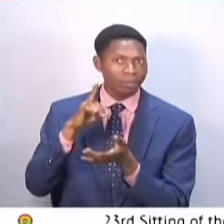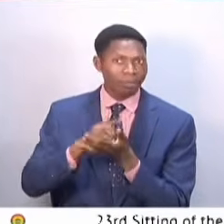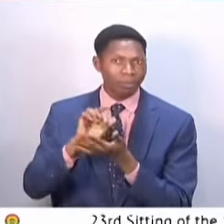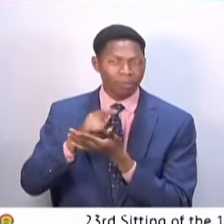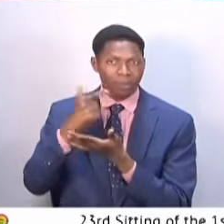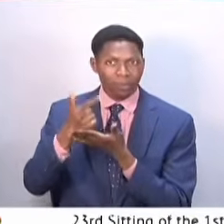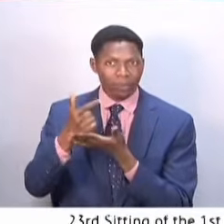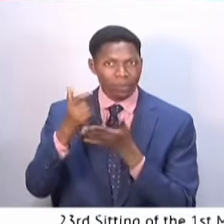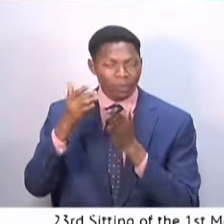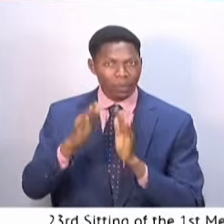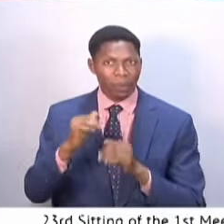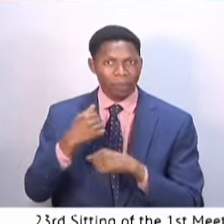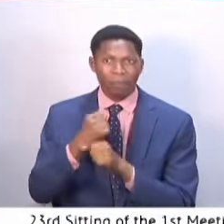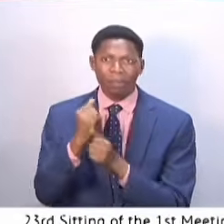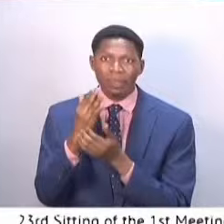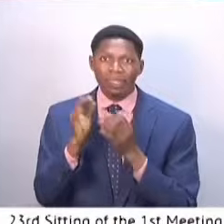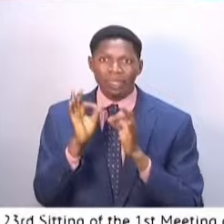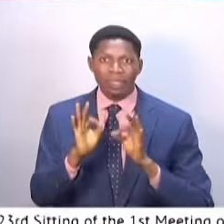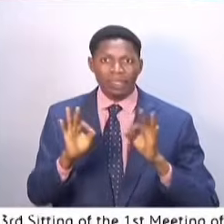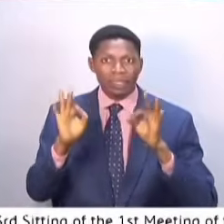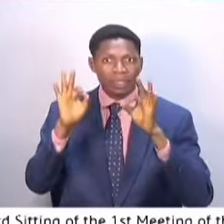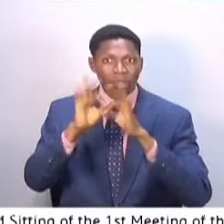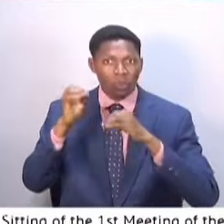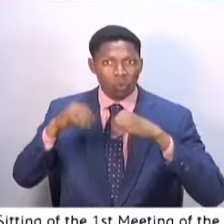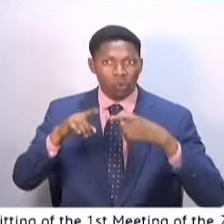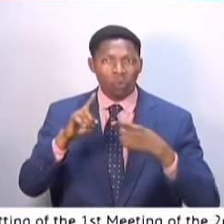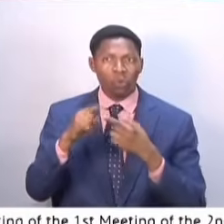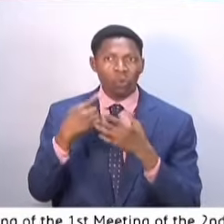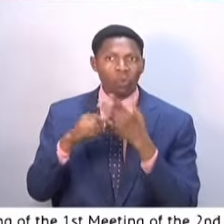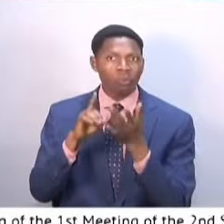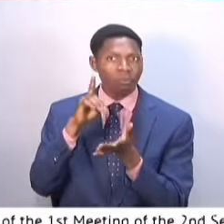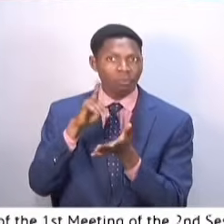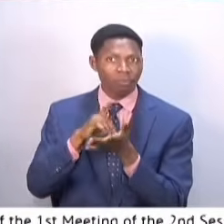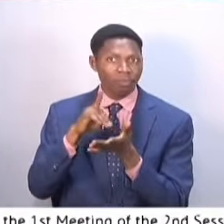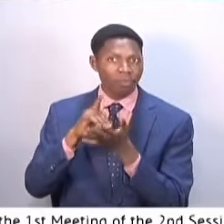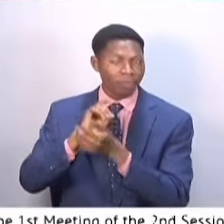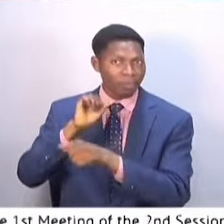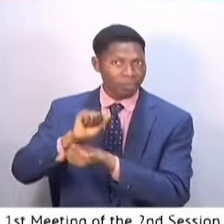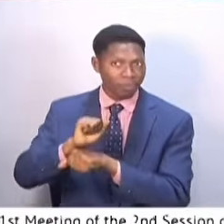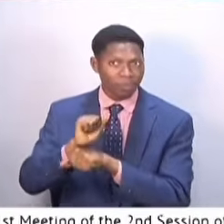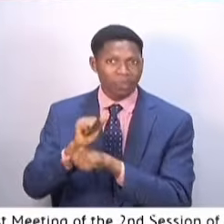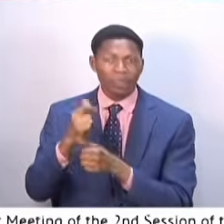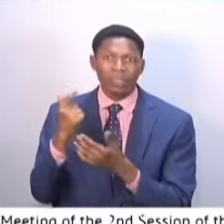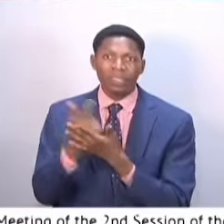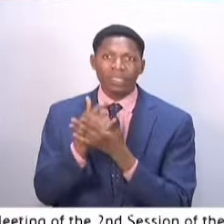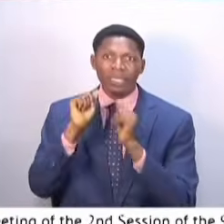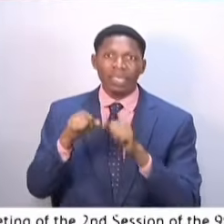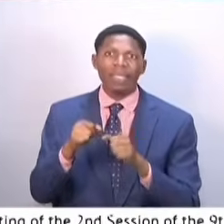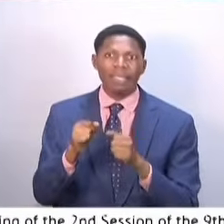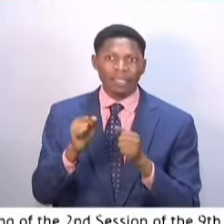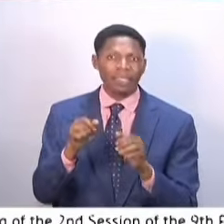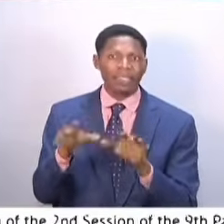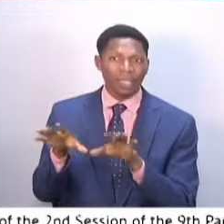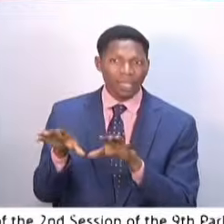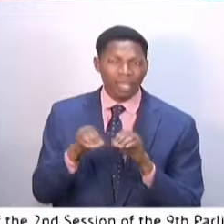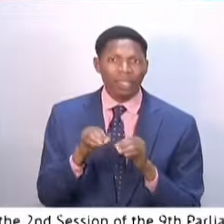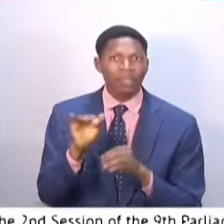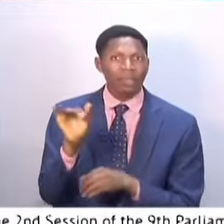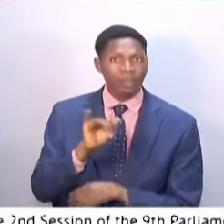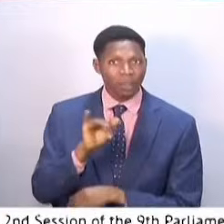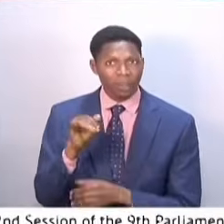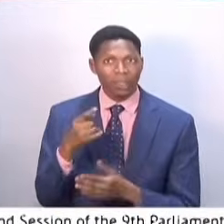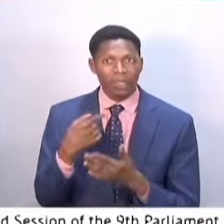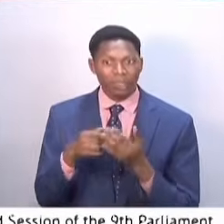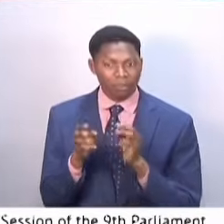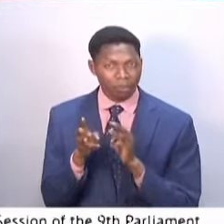make up to a significant share of their physician workforce. Ghana can explore similar supervised